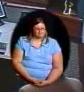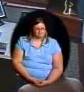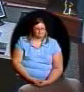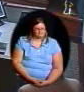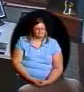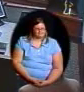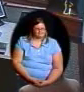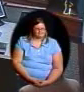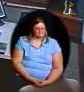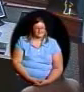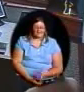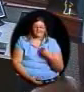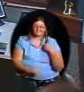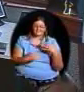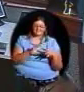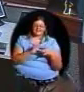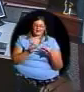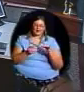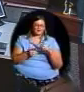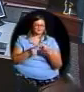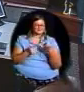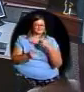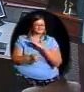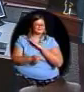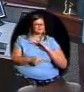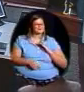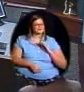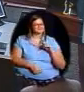Any comments from board members?